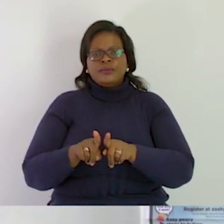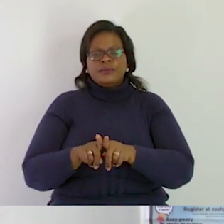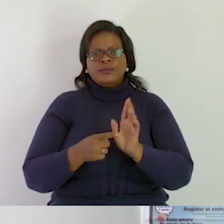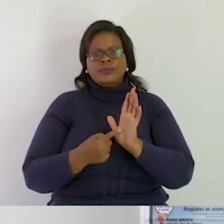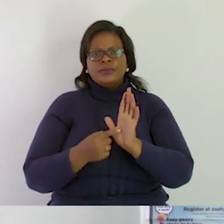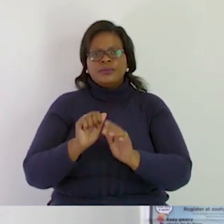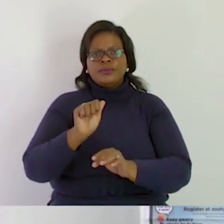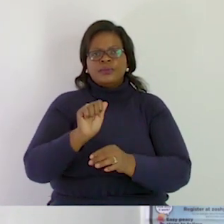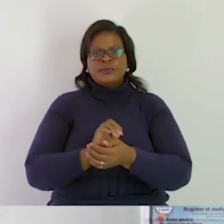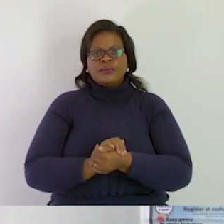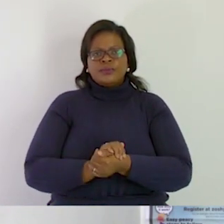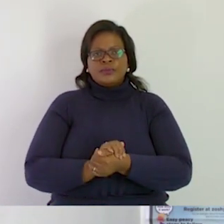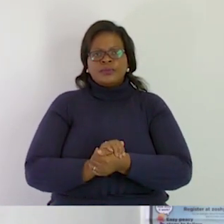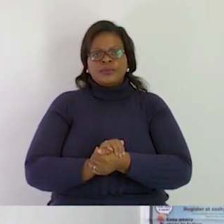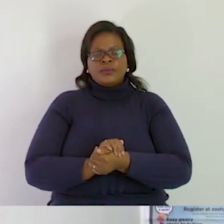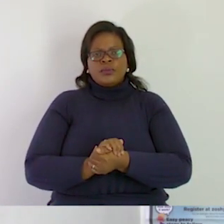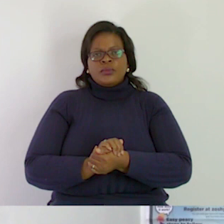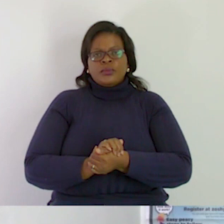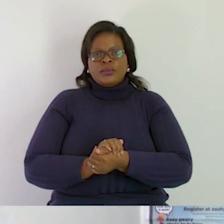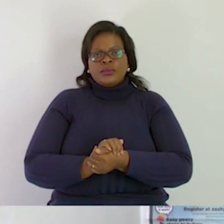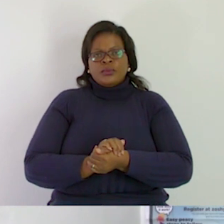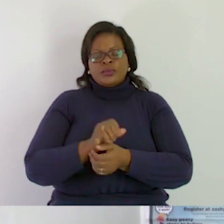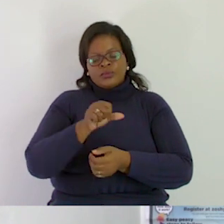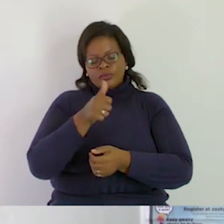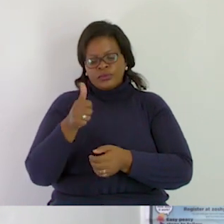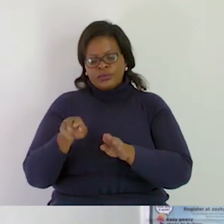then the rest you do it on your own, okay?